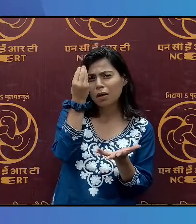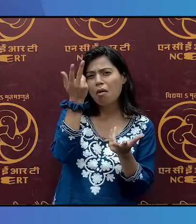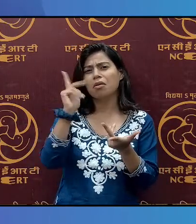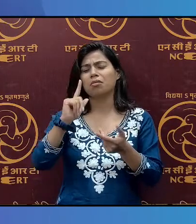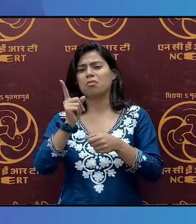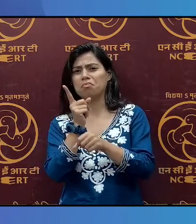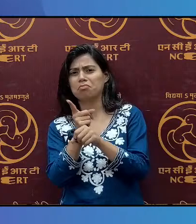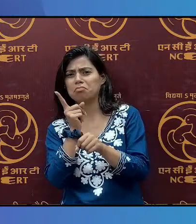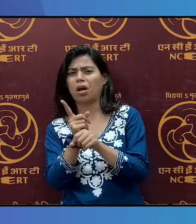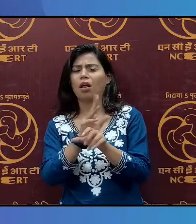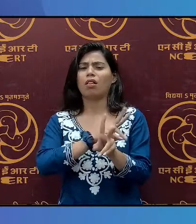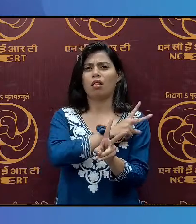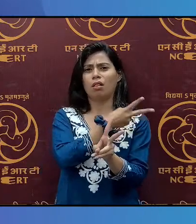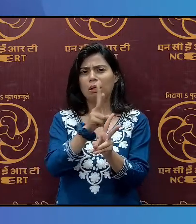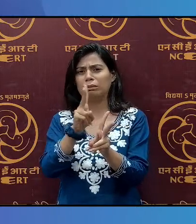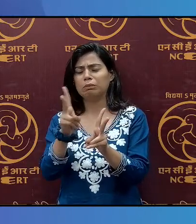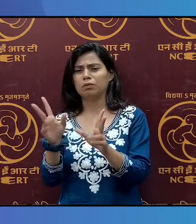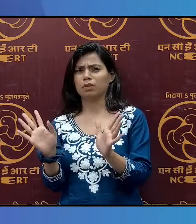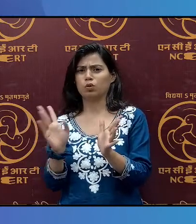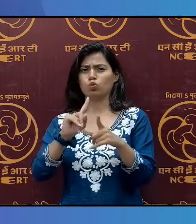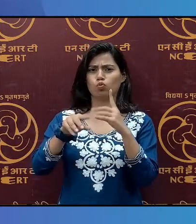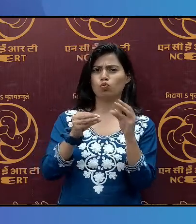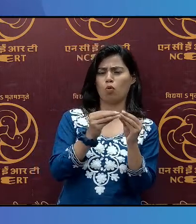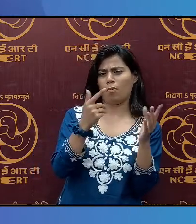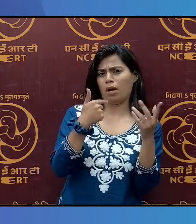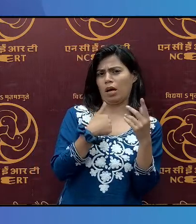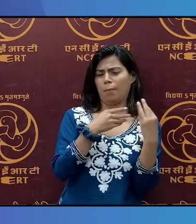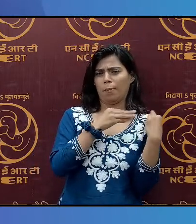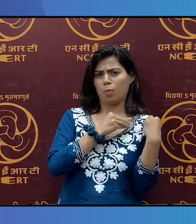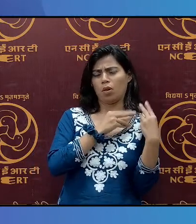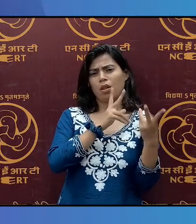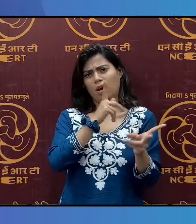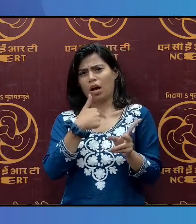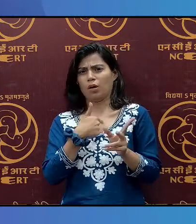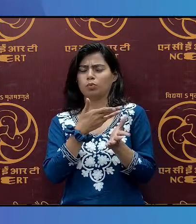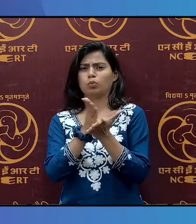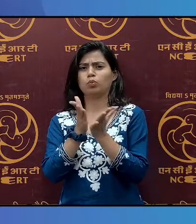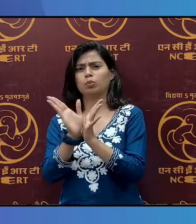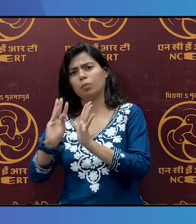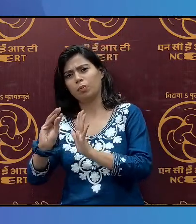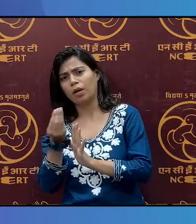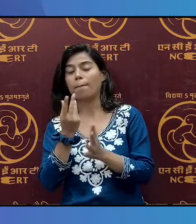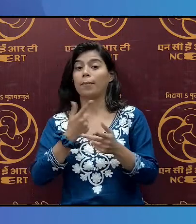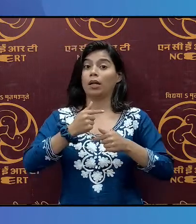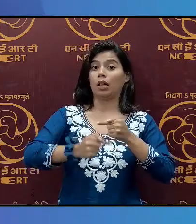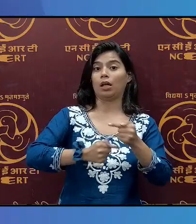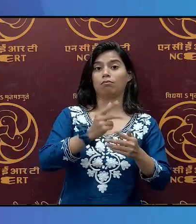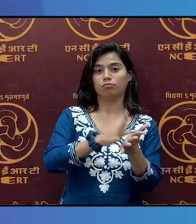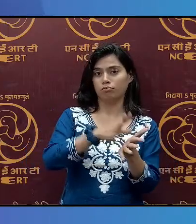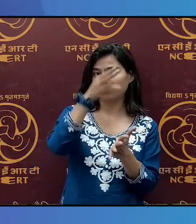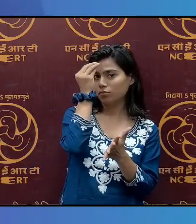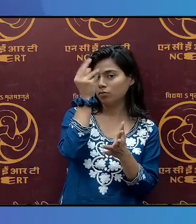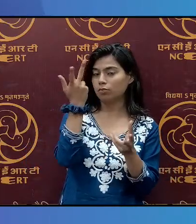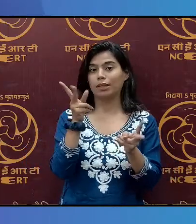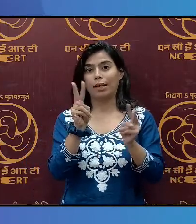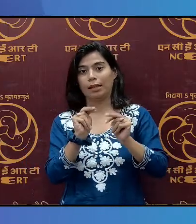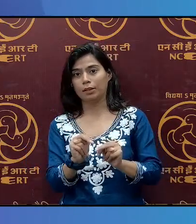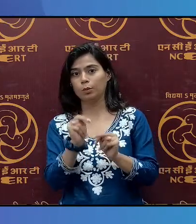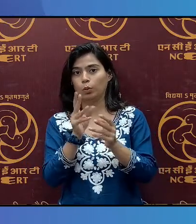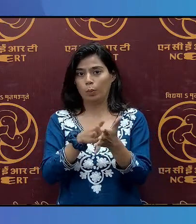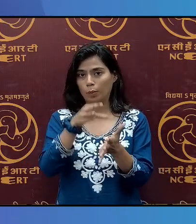else, whichever profession I am trying to do. In that, I try to do better by continuously learning. So therefore, the need of